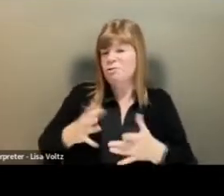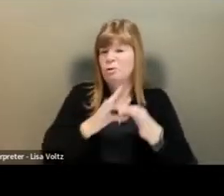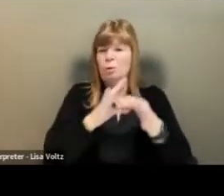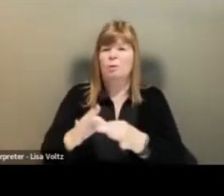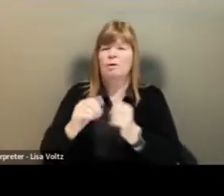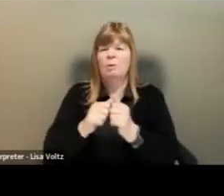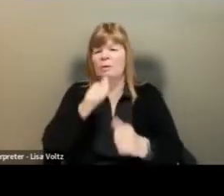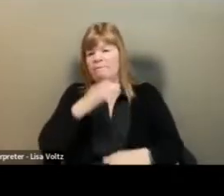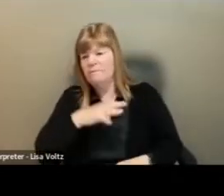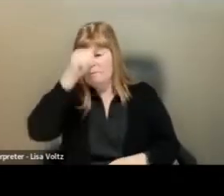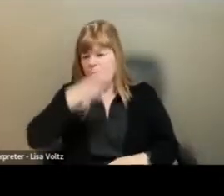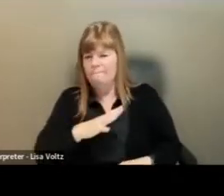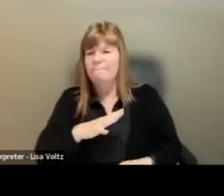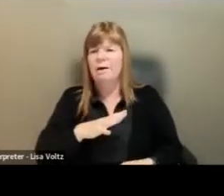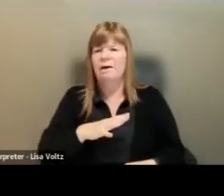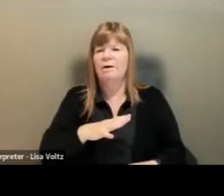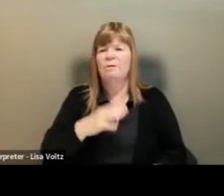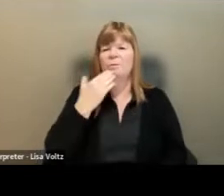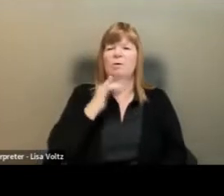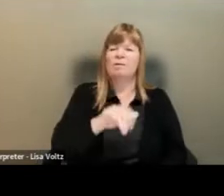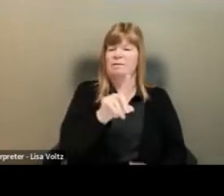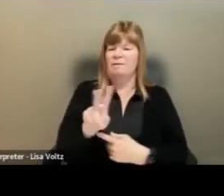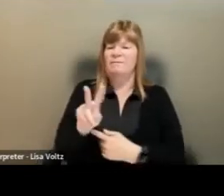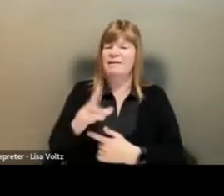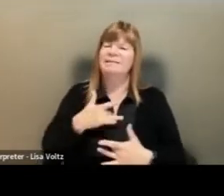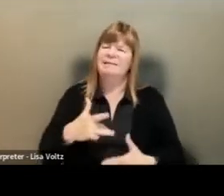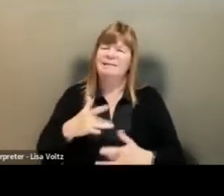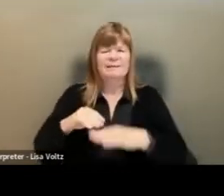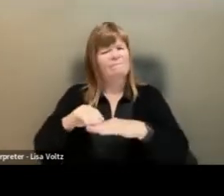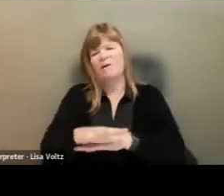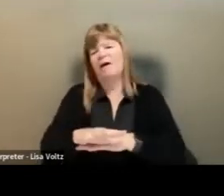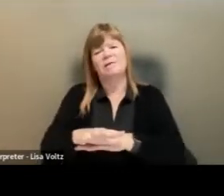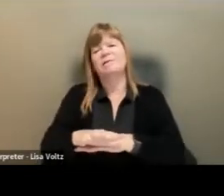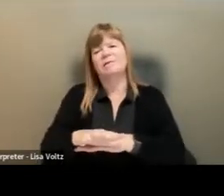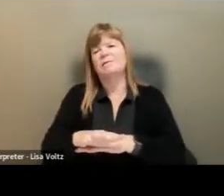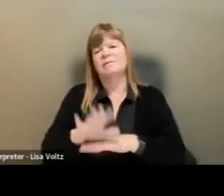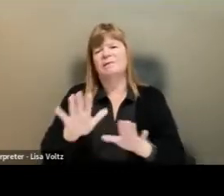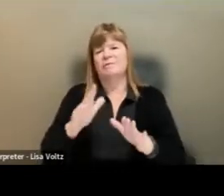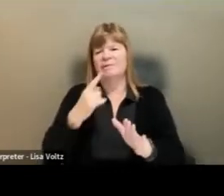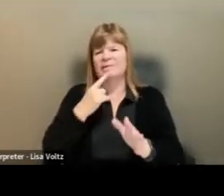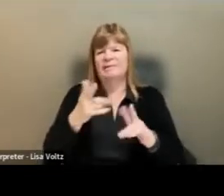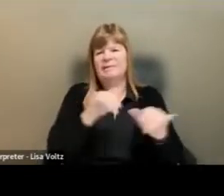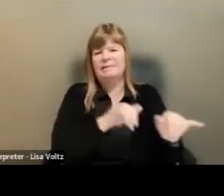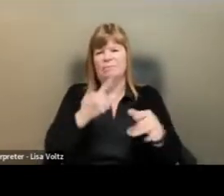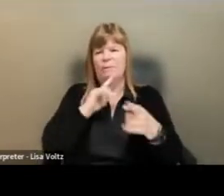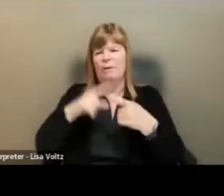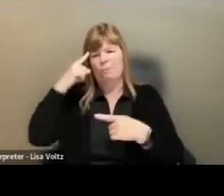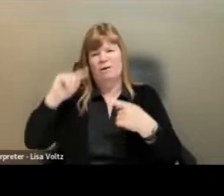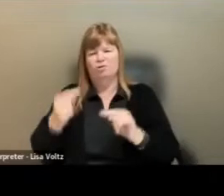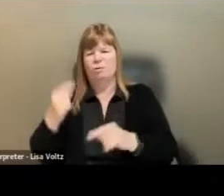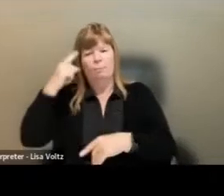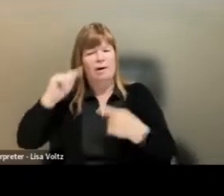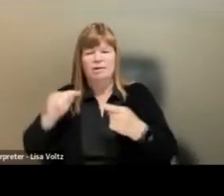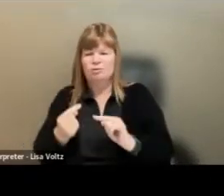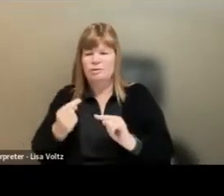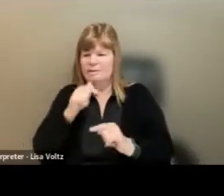gender, whereas we know that domestic violence impacts. I think that's one of the things that I feel like is similar when we talk about brain injury, that brain injury